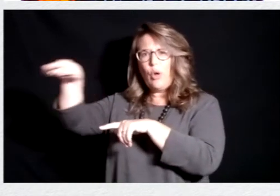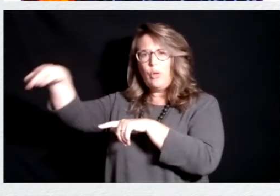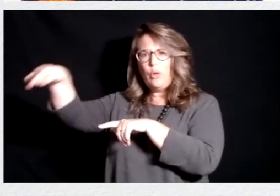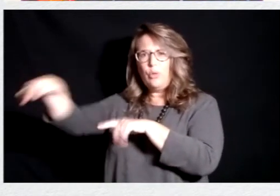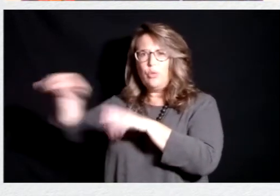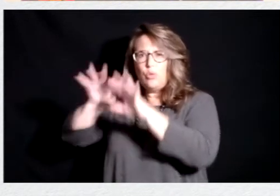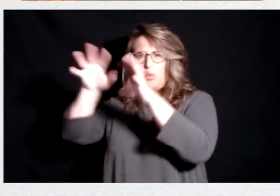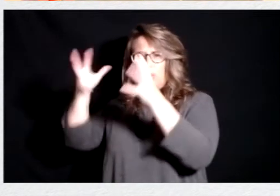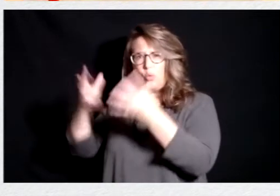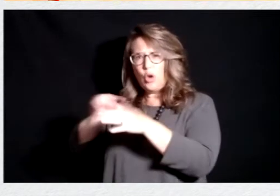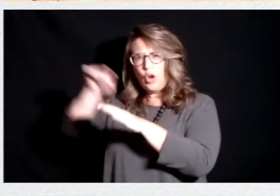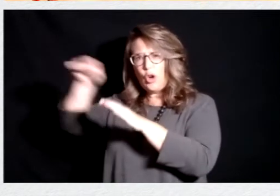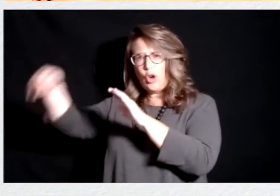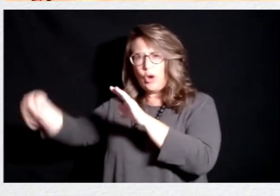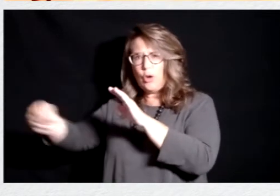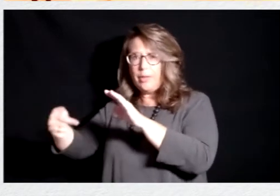world.